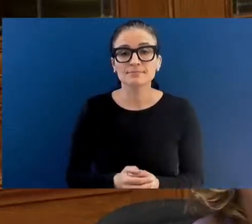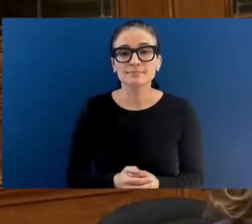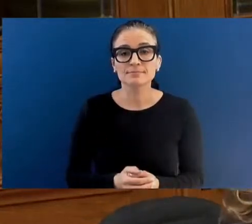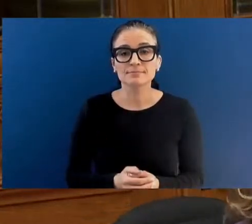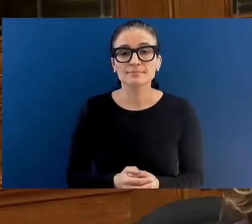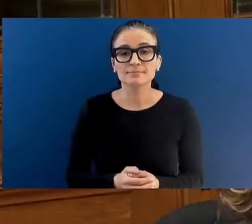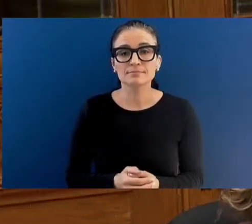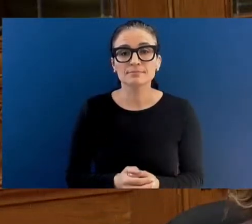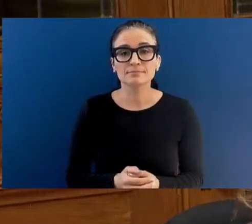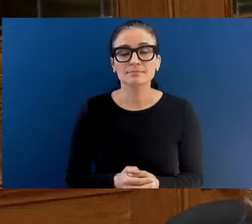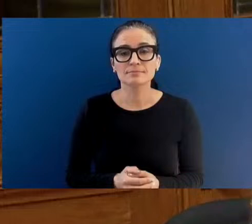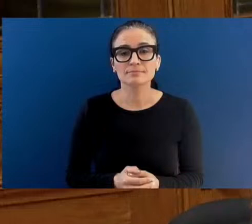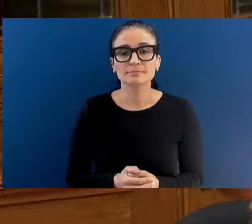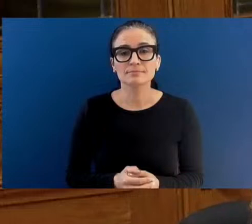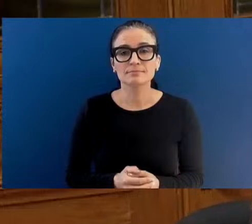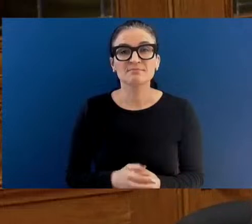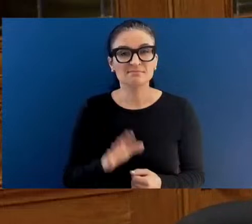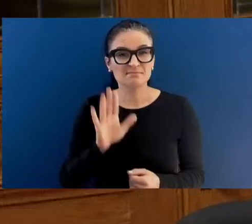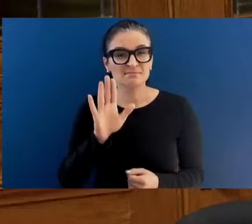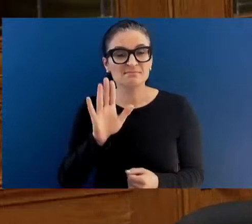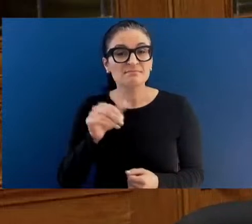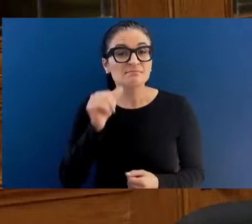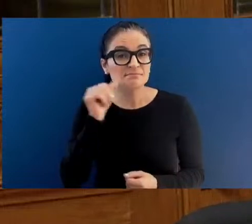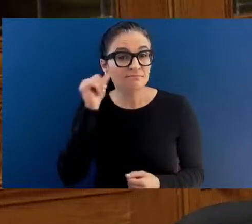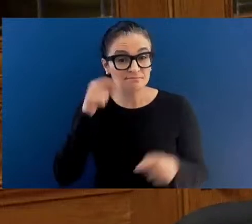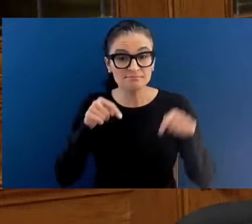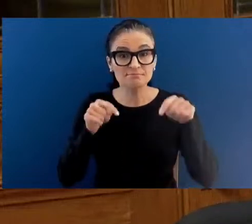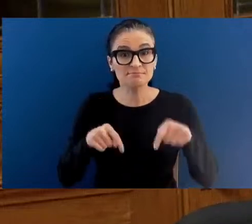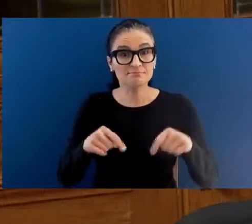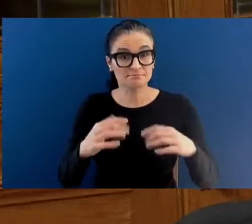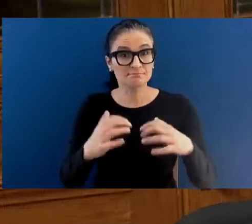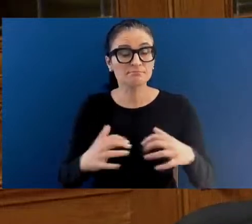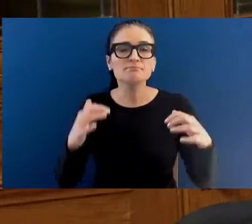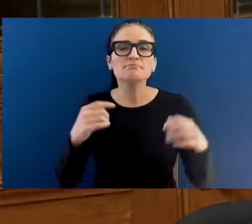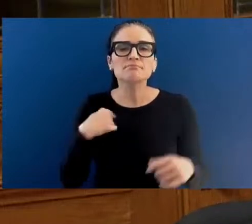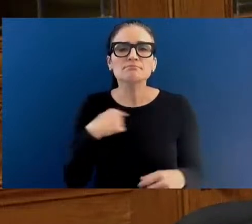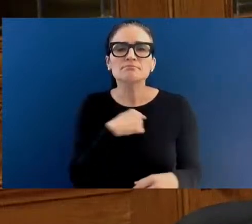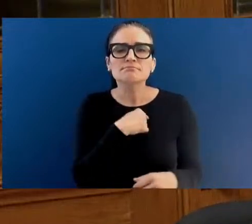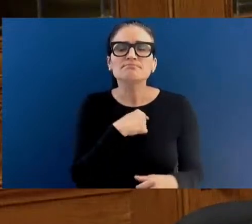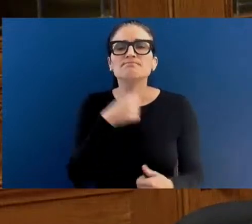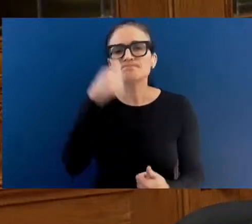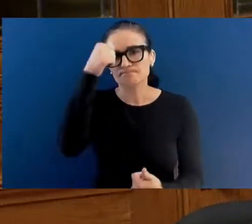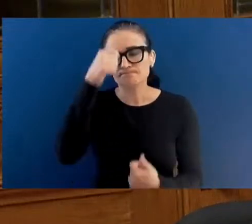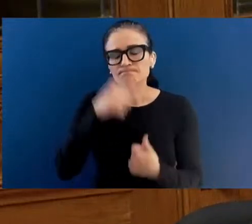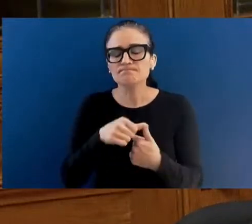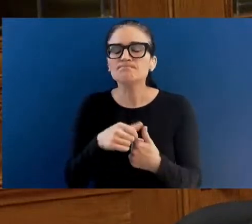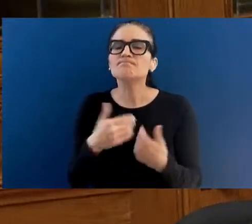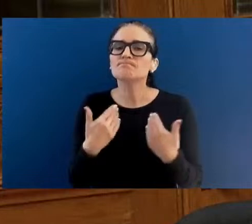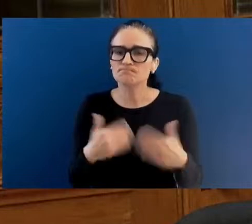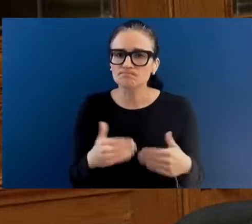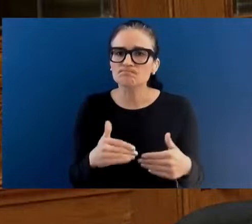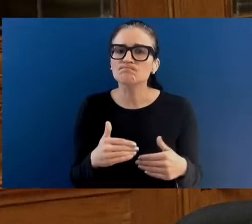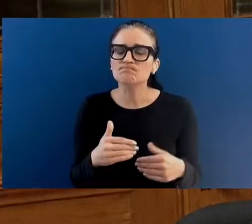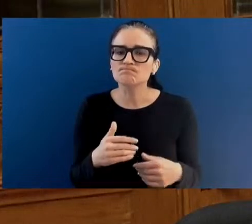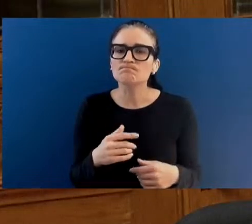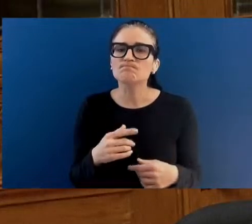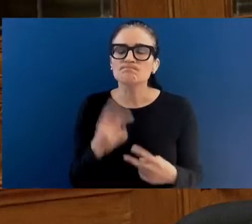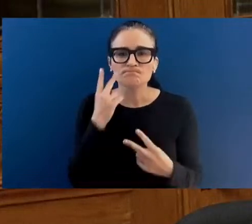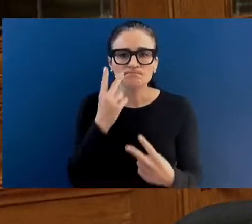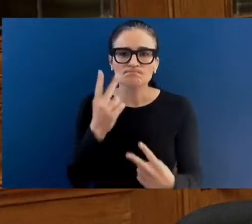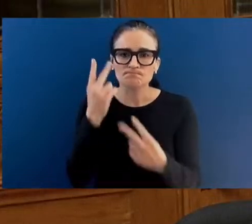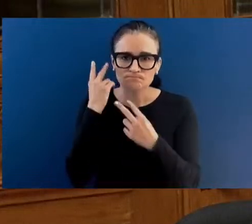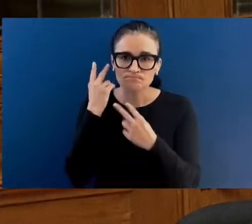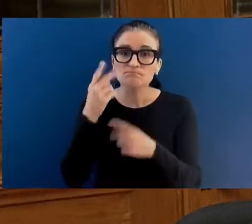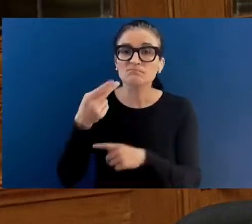we marked the solemn day of Yom HaShoah, Holocaust Remembrance Day. This year, Yom